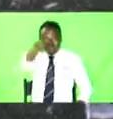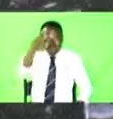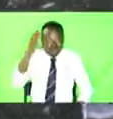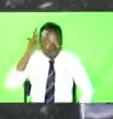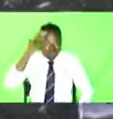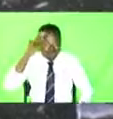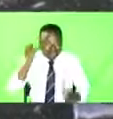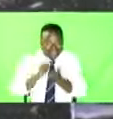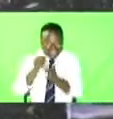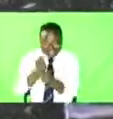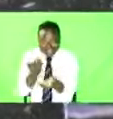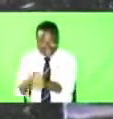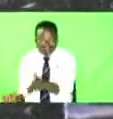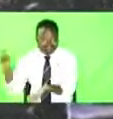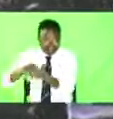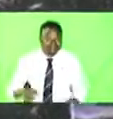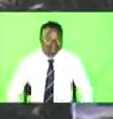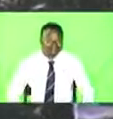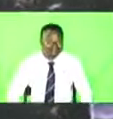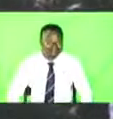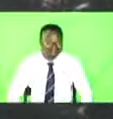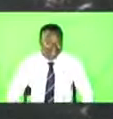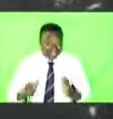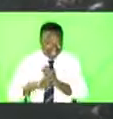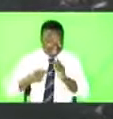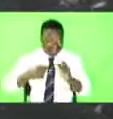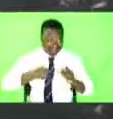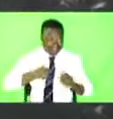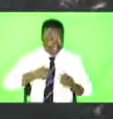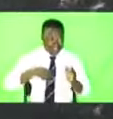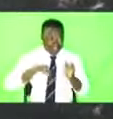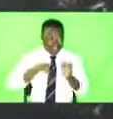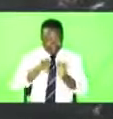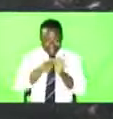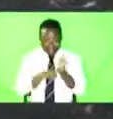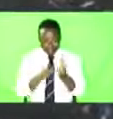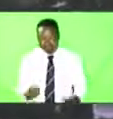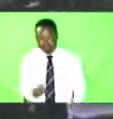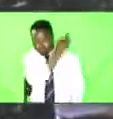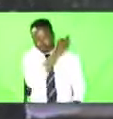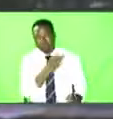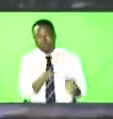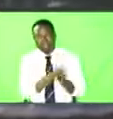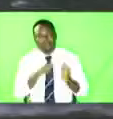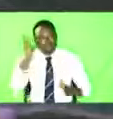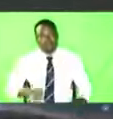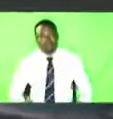who was raised from the dead, and I'll take this scripture out from the Bible.